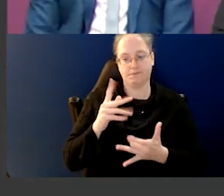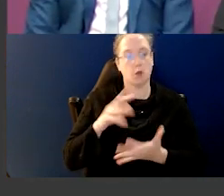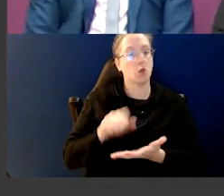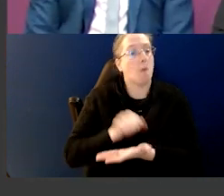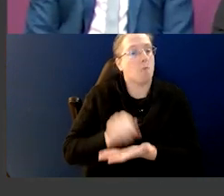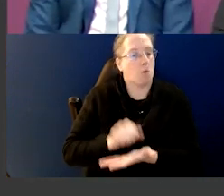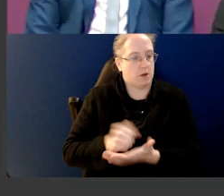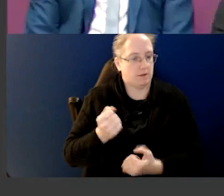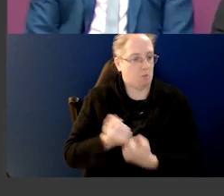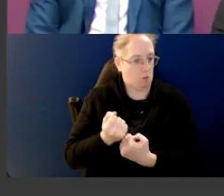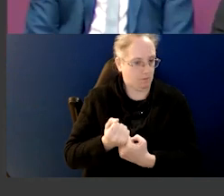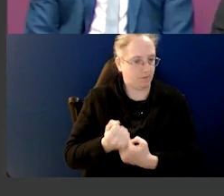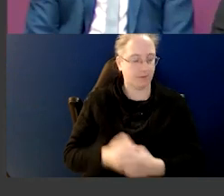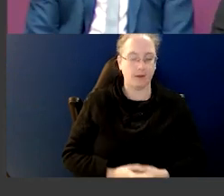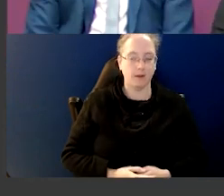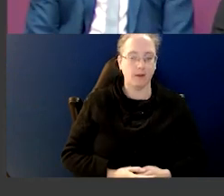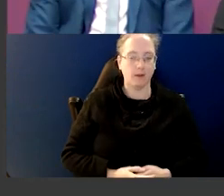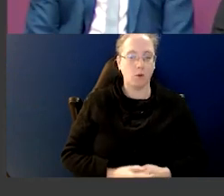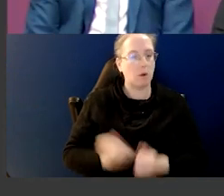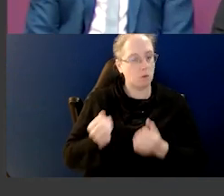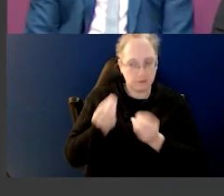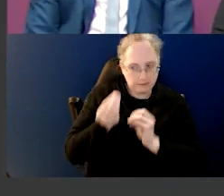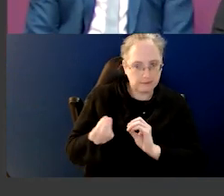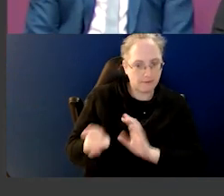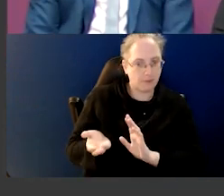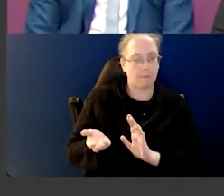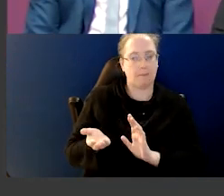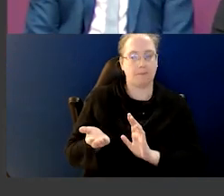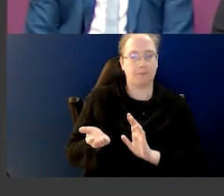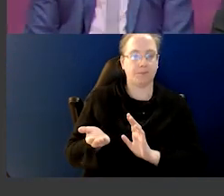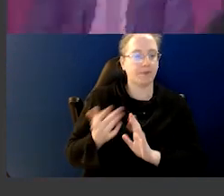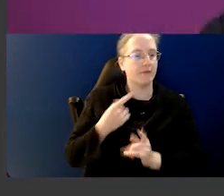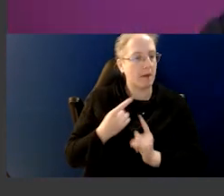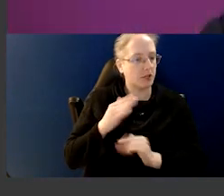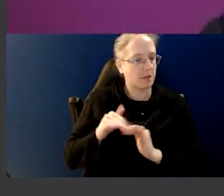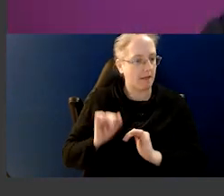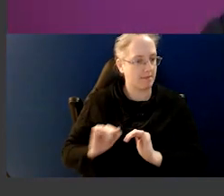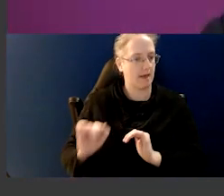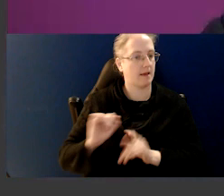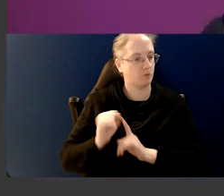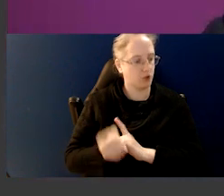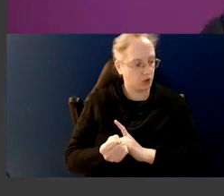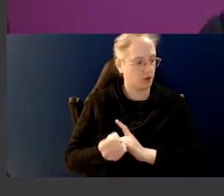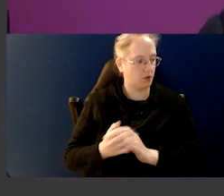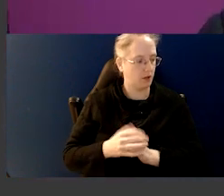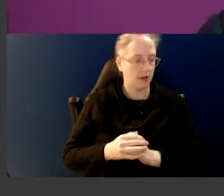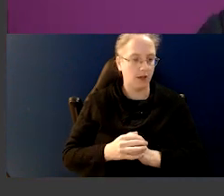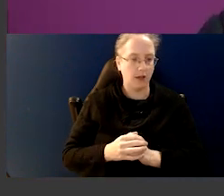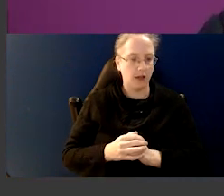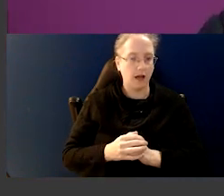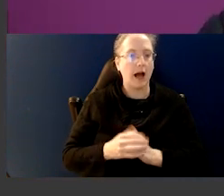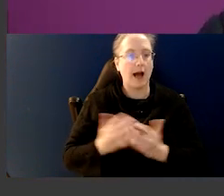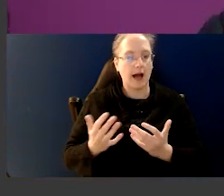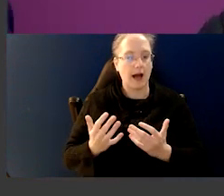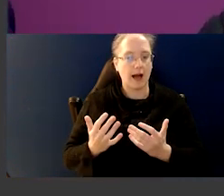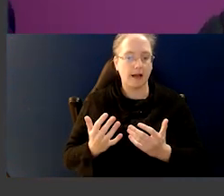we will give them information about their particular circumstances, and